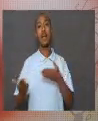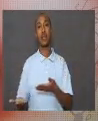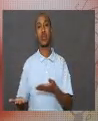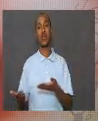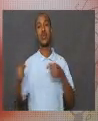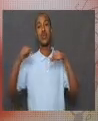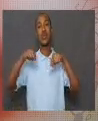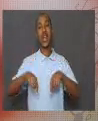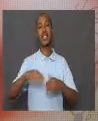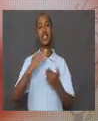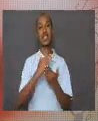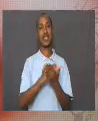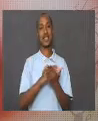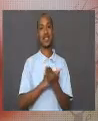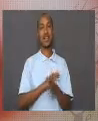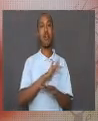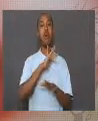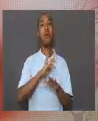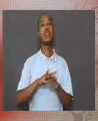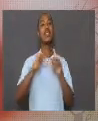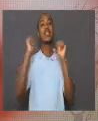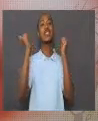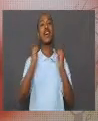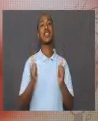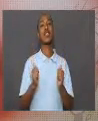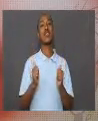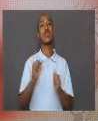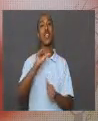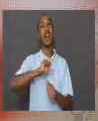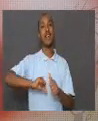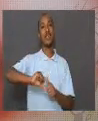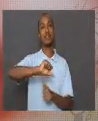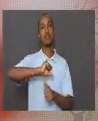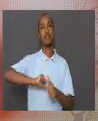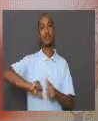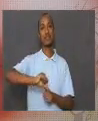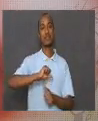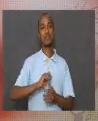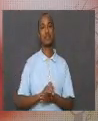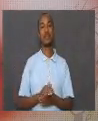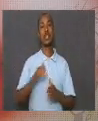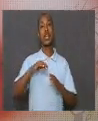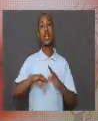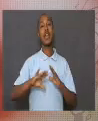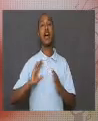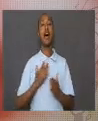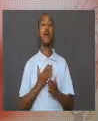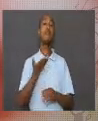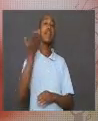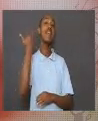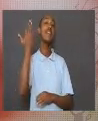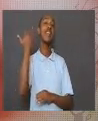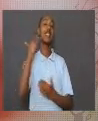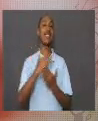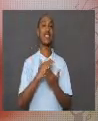Welcome to today's lesson on the structure of the atom. In our previous